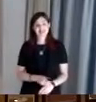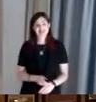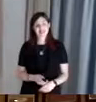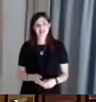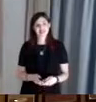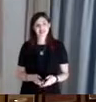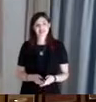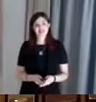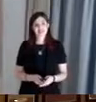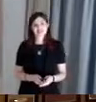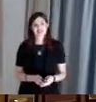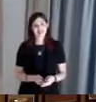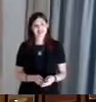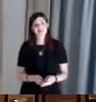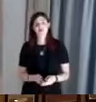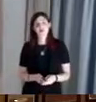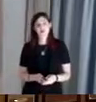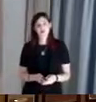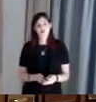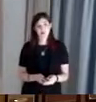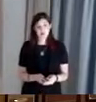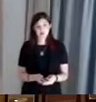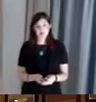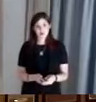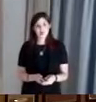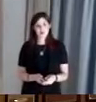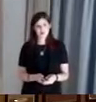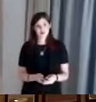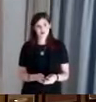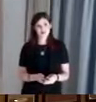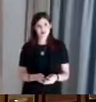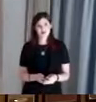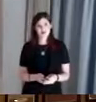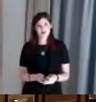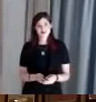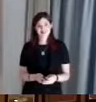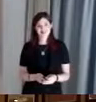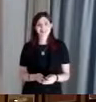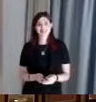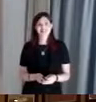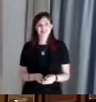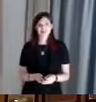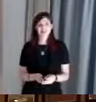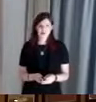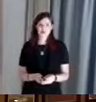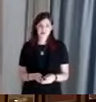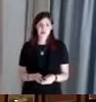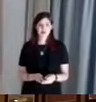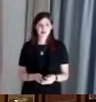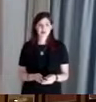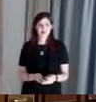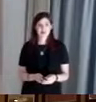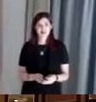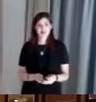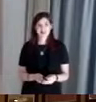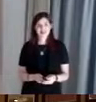I am at a conference that I've been attending this week, and one of the security professionals there at the conference was saying